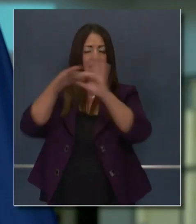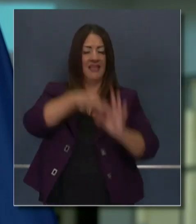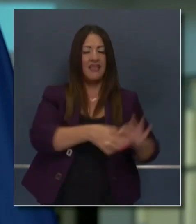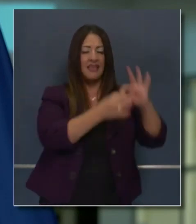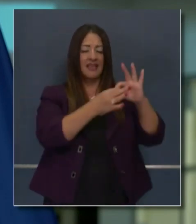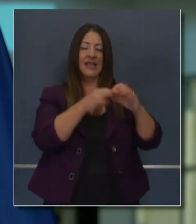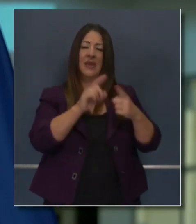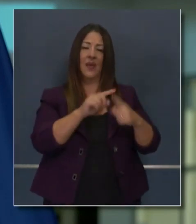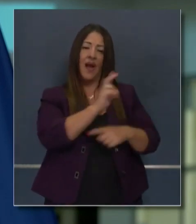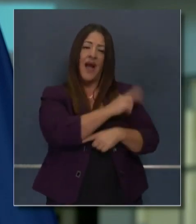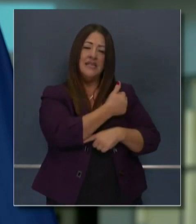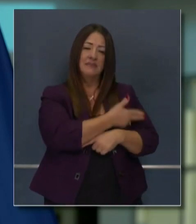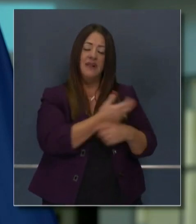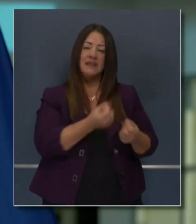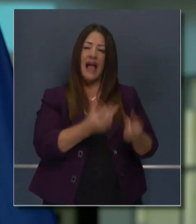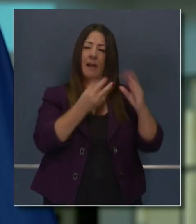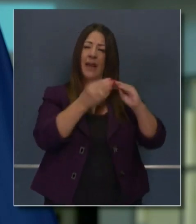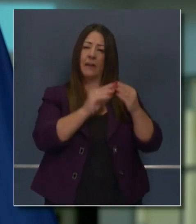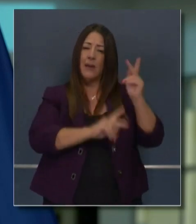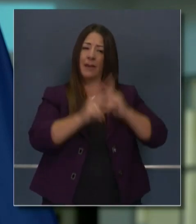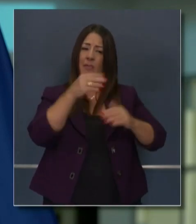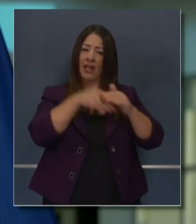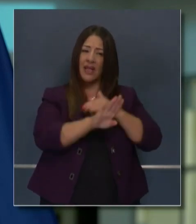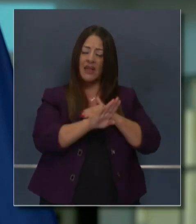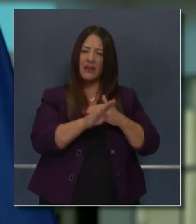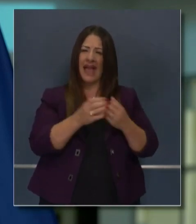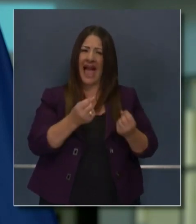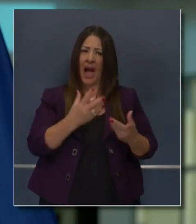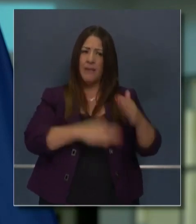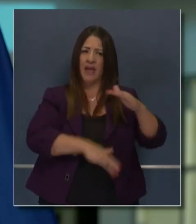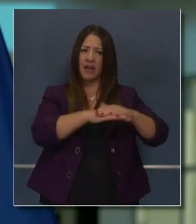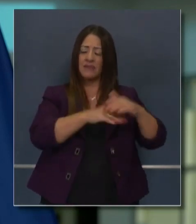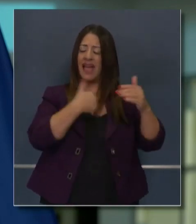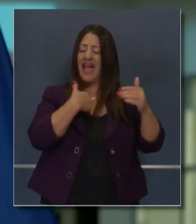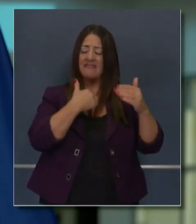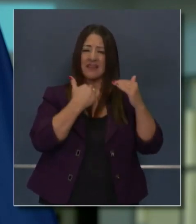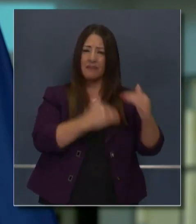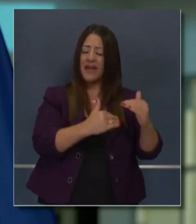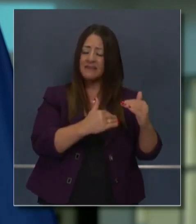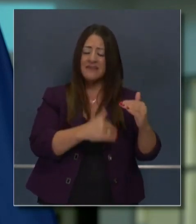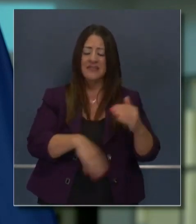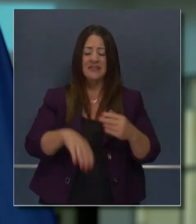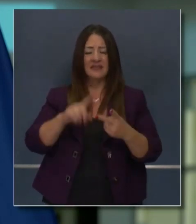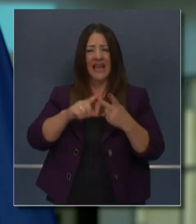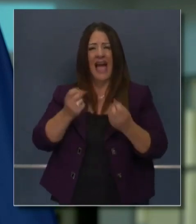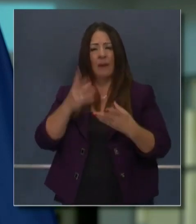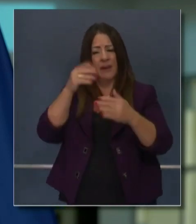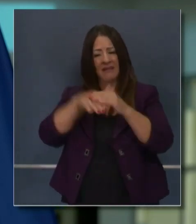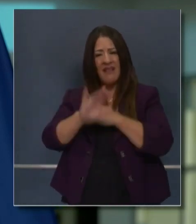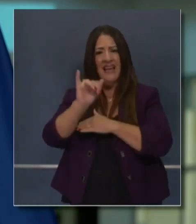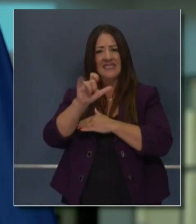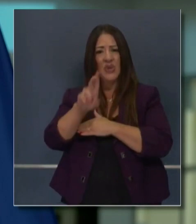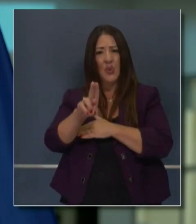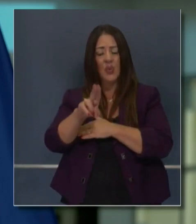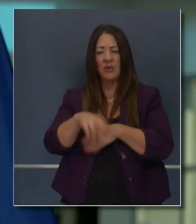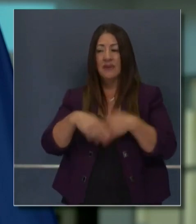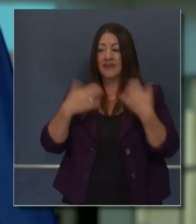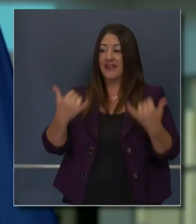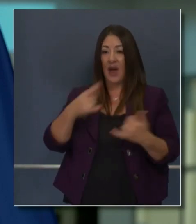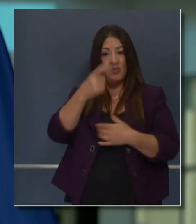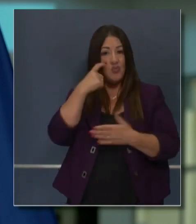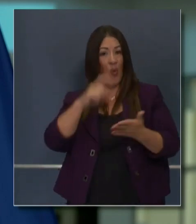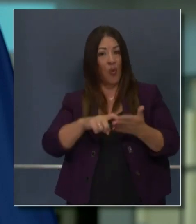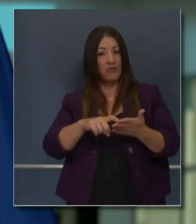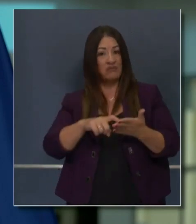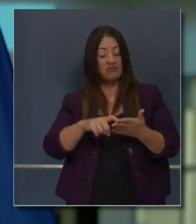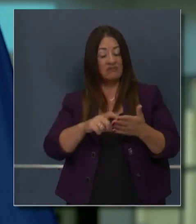hospitalization numbers here in the state of California, the ICU numbers here in the state of California, now beginning to trend back up,